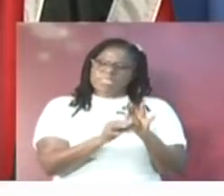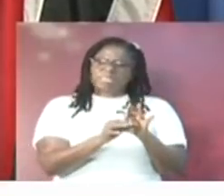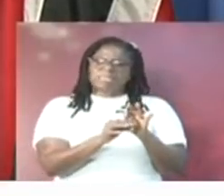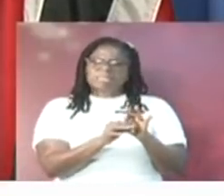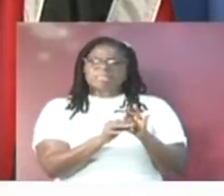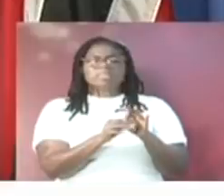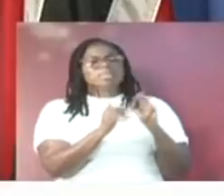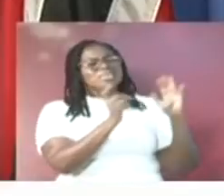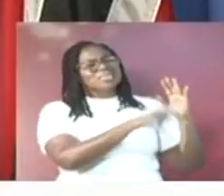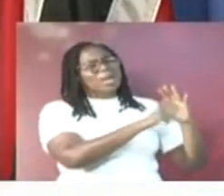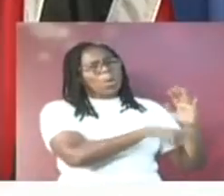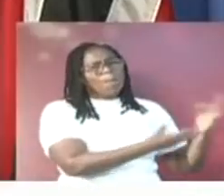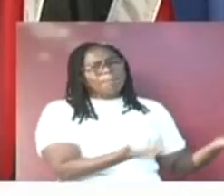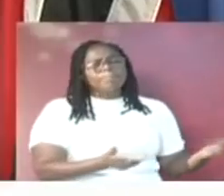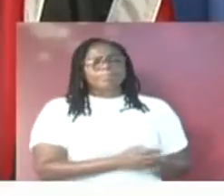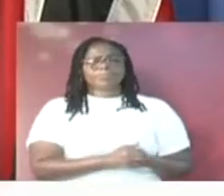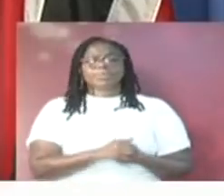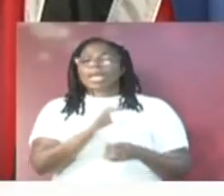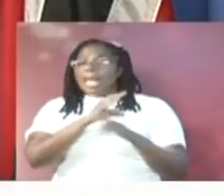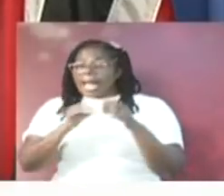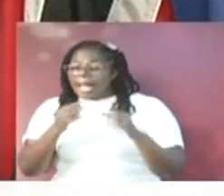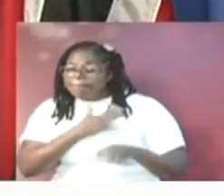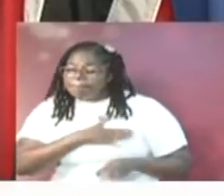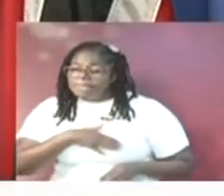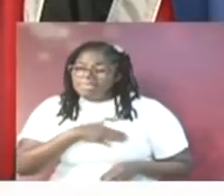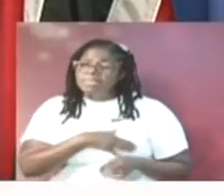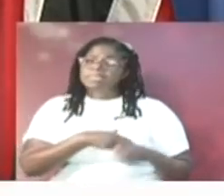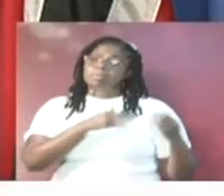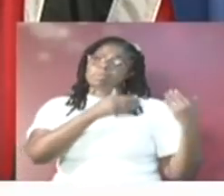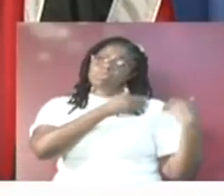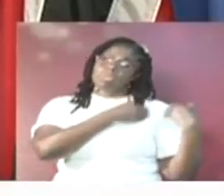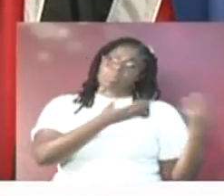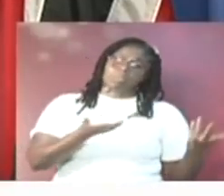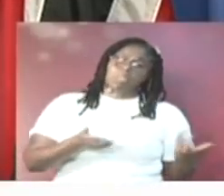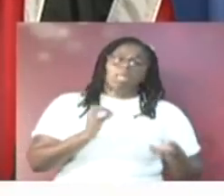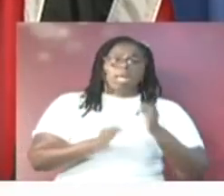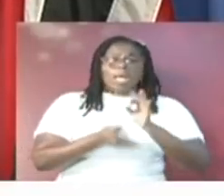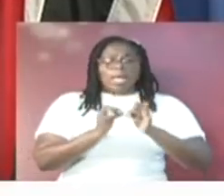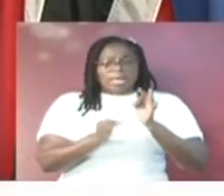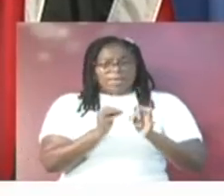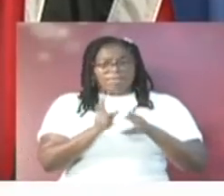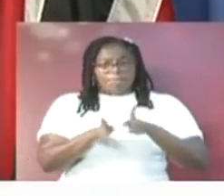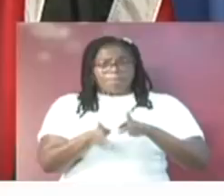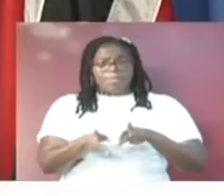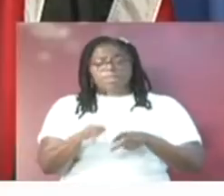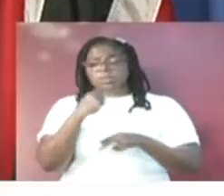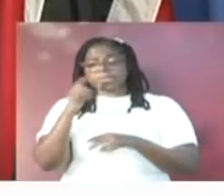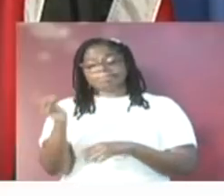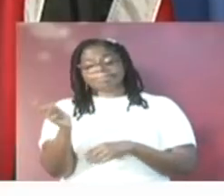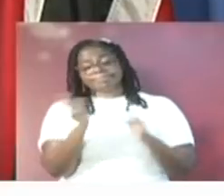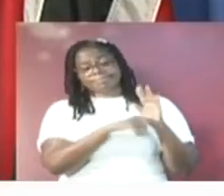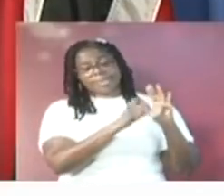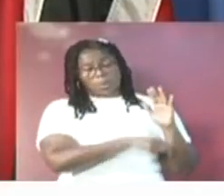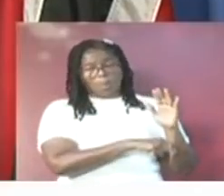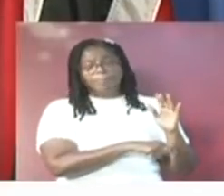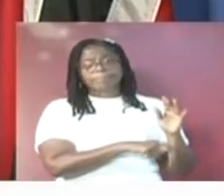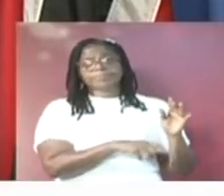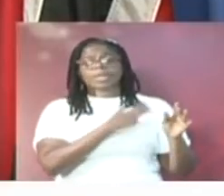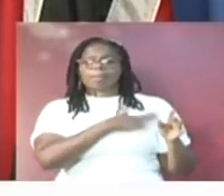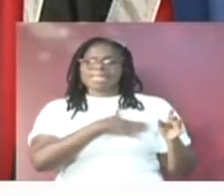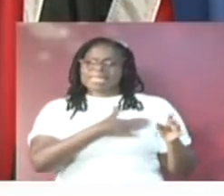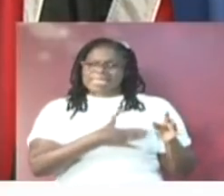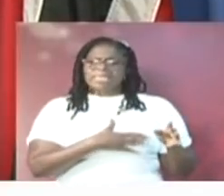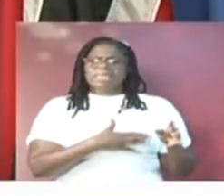that you will carry the ones that you have taken off, if only for this short period of time. Make